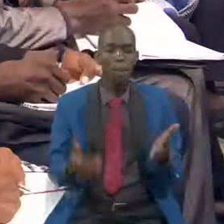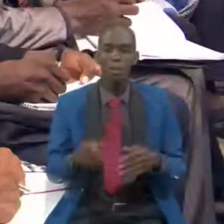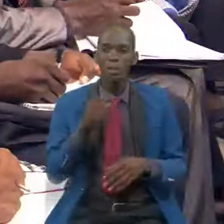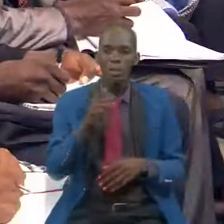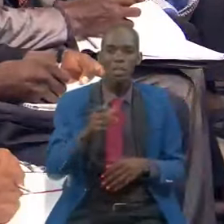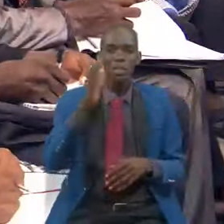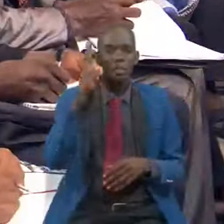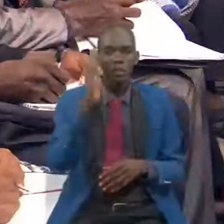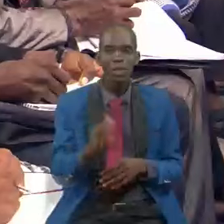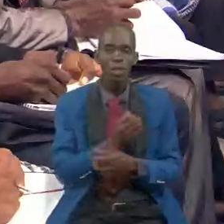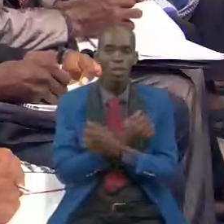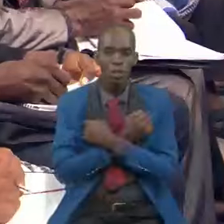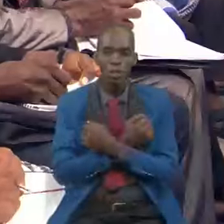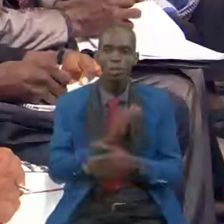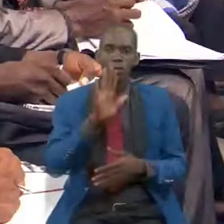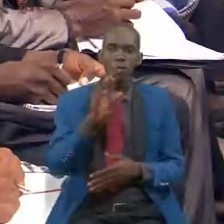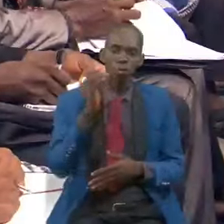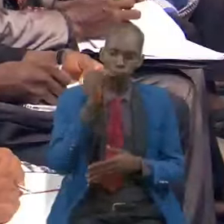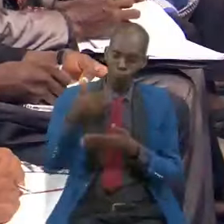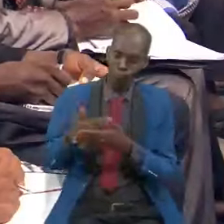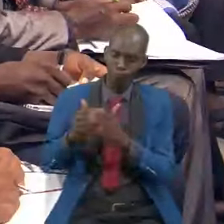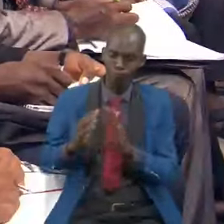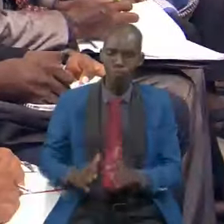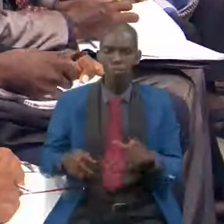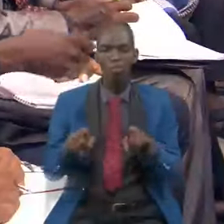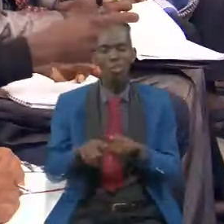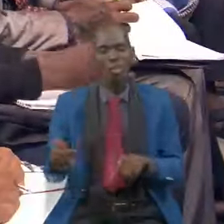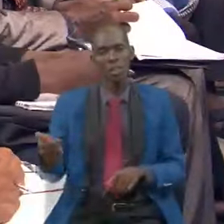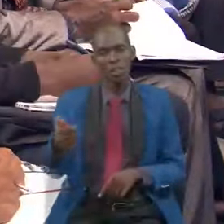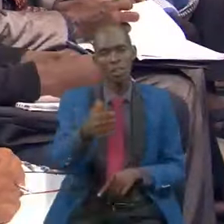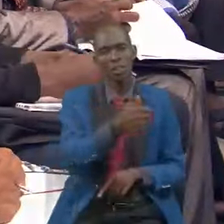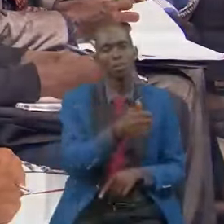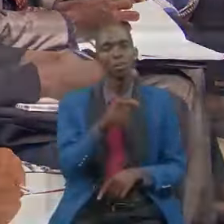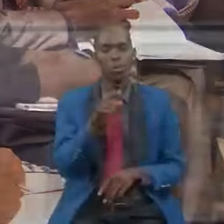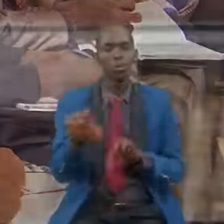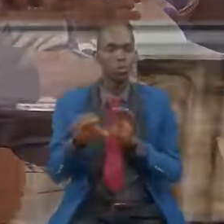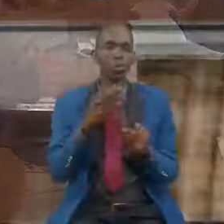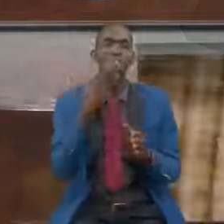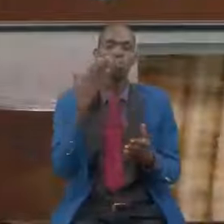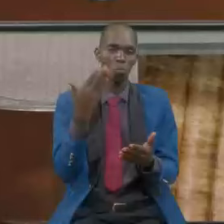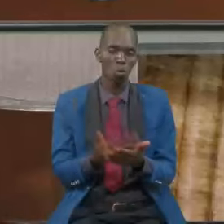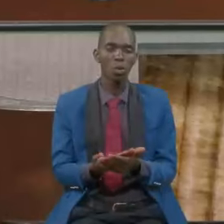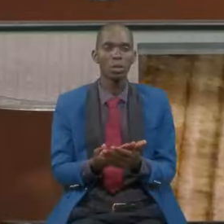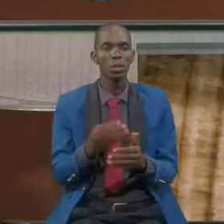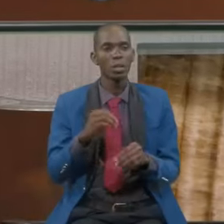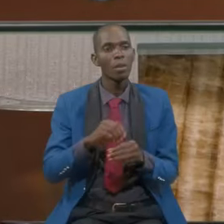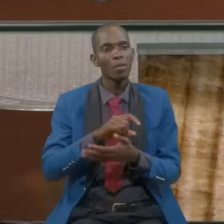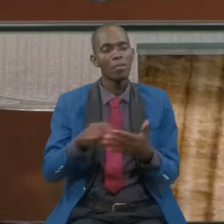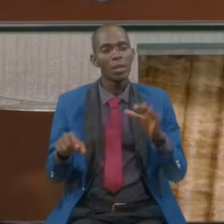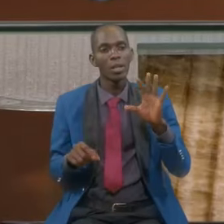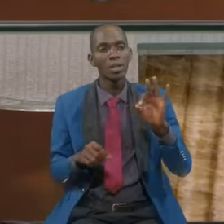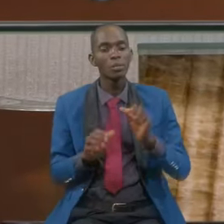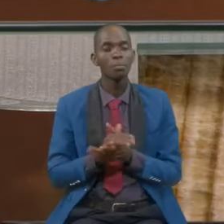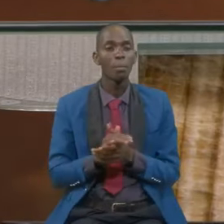love thy neighbor as thyself. Ye do well. Look at verse 9. In verse